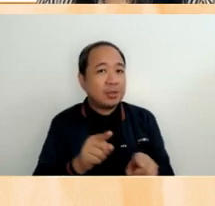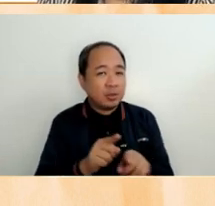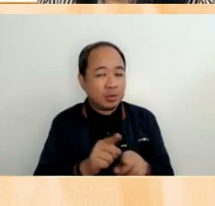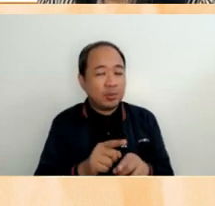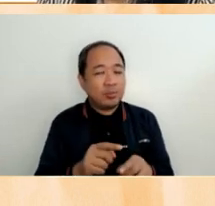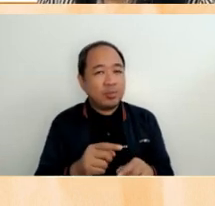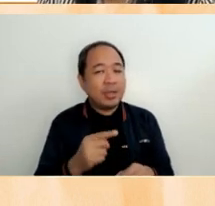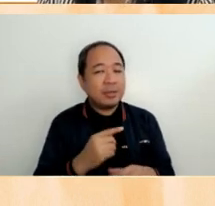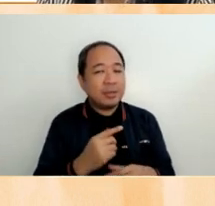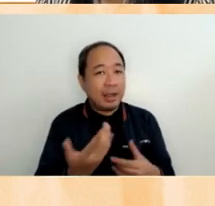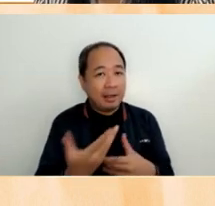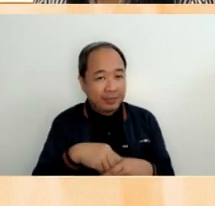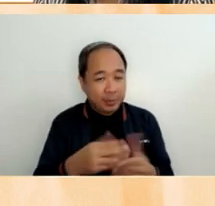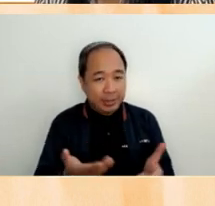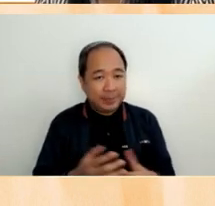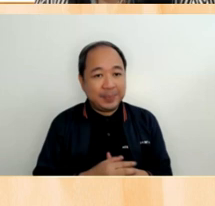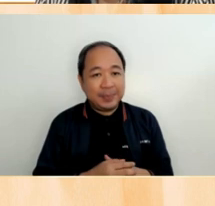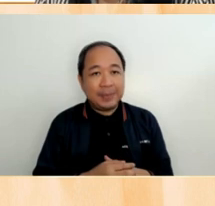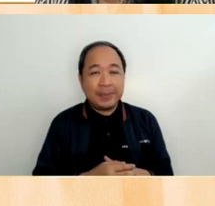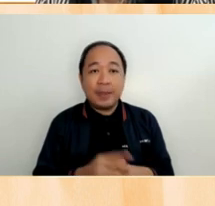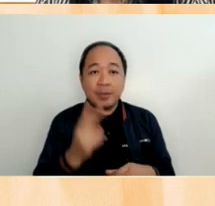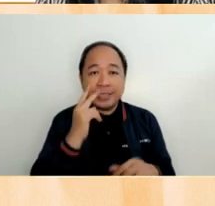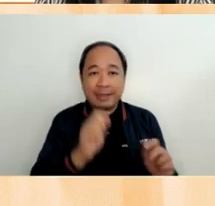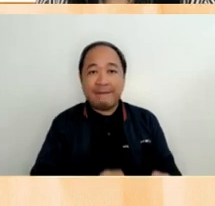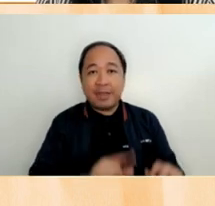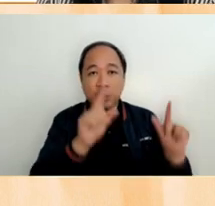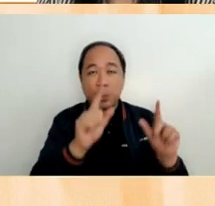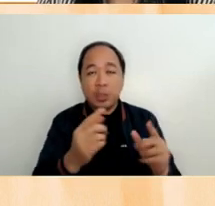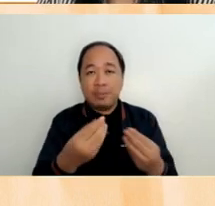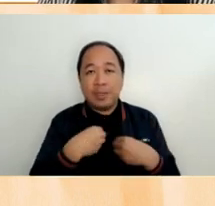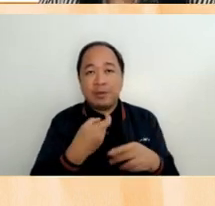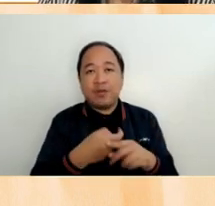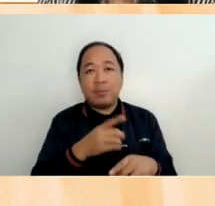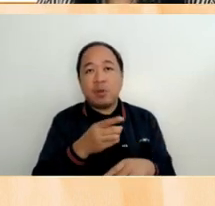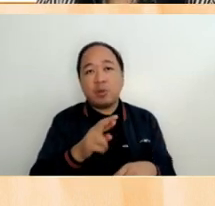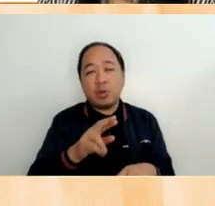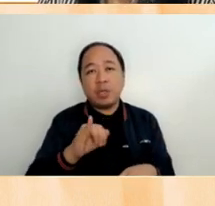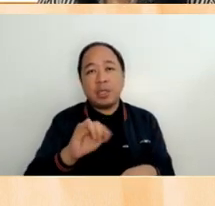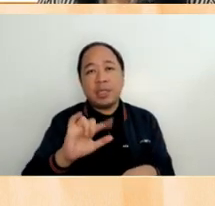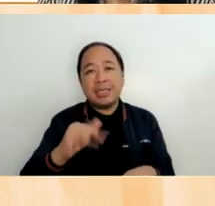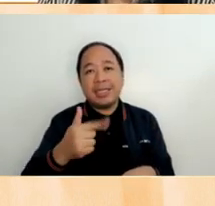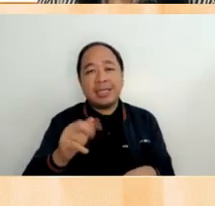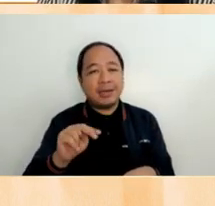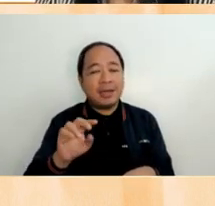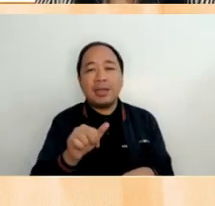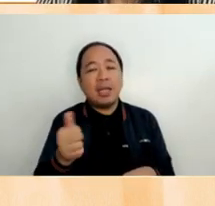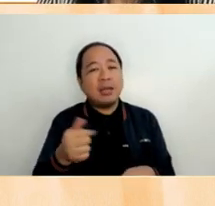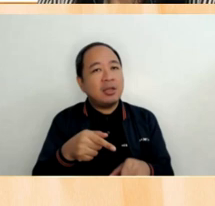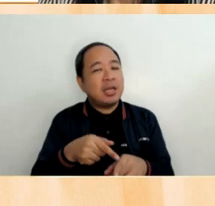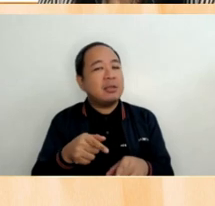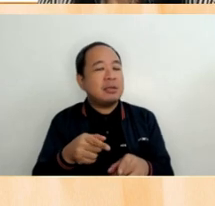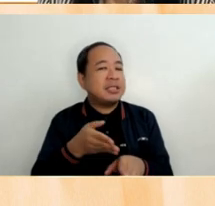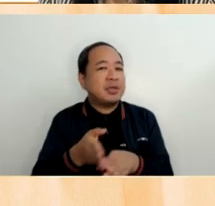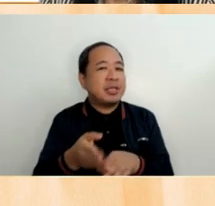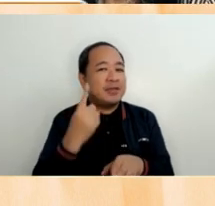us. This video was given by Dr. Esther Iligan, another adolescent medicine specialist. We